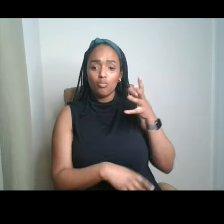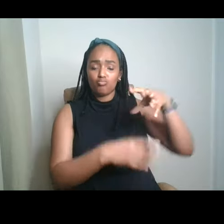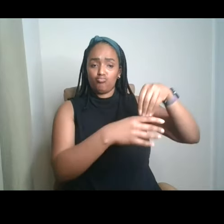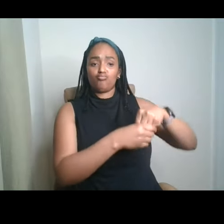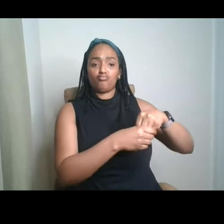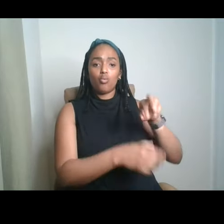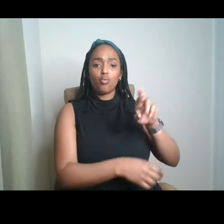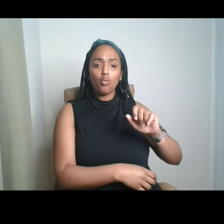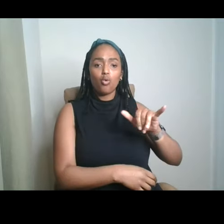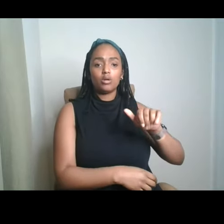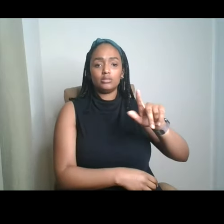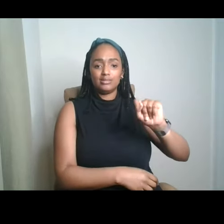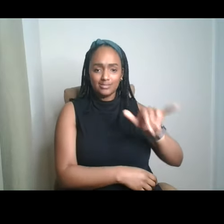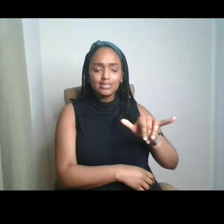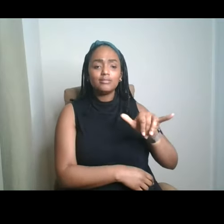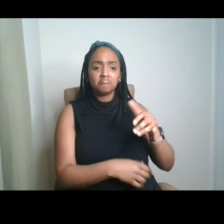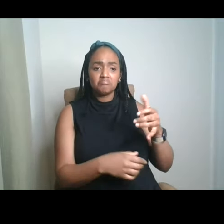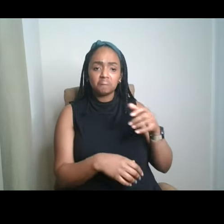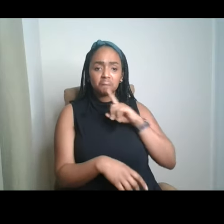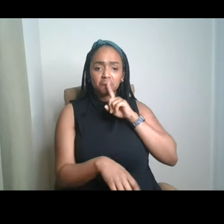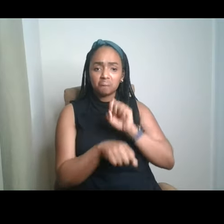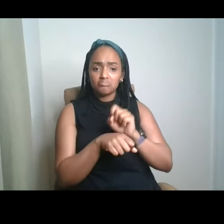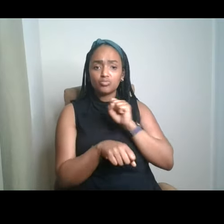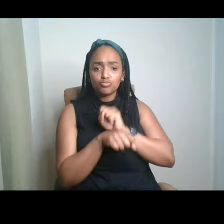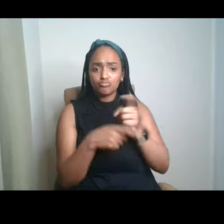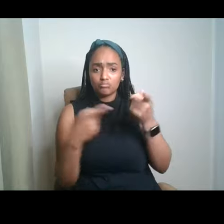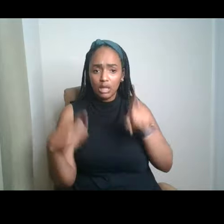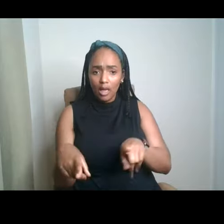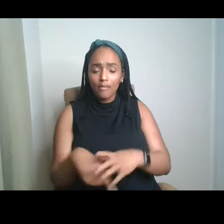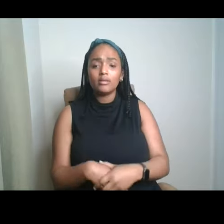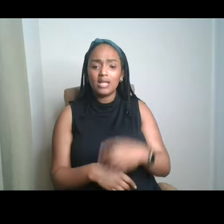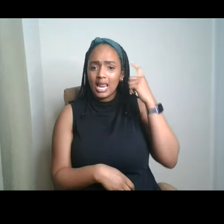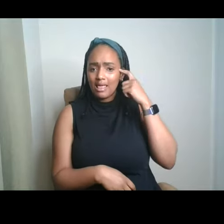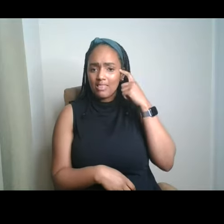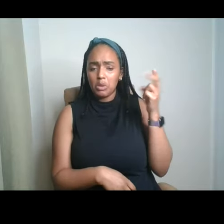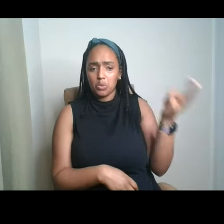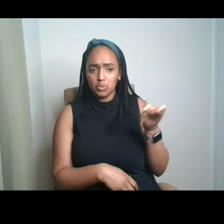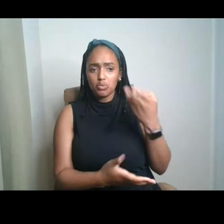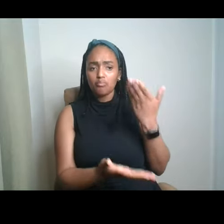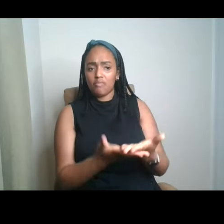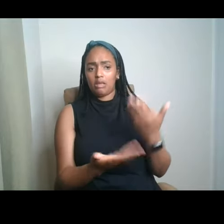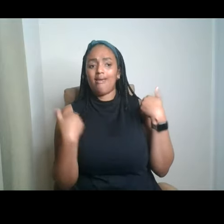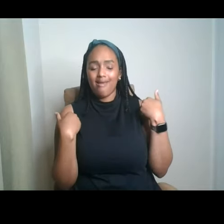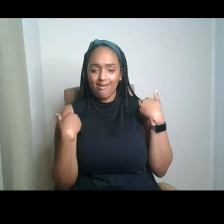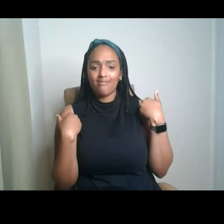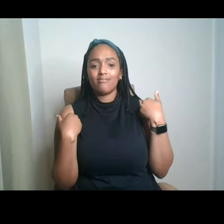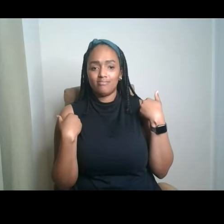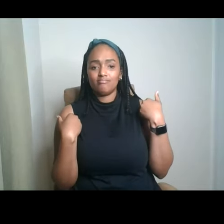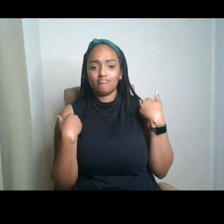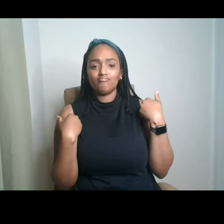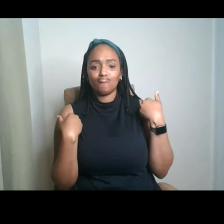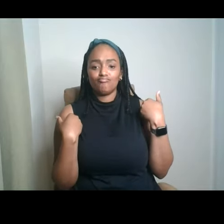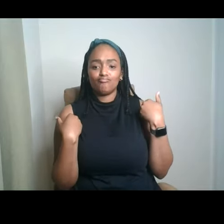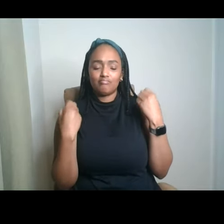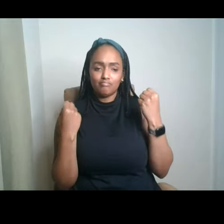existed and everything. And honestly, I think there's historical facts that prove that there was, but I think that is a conversation that